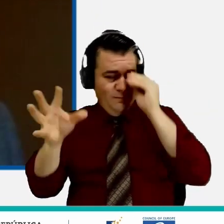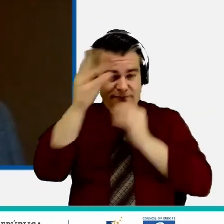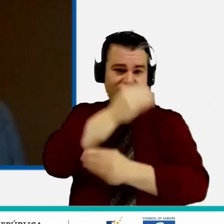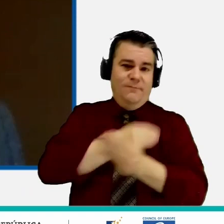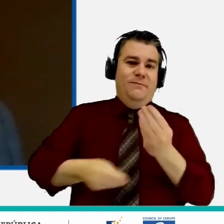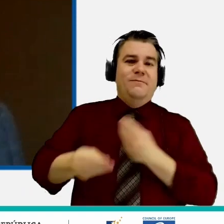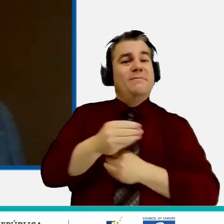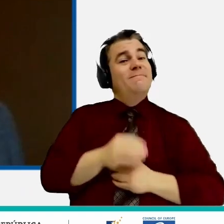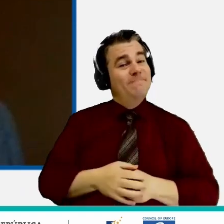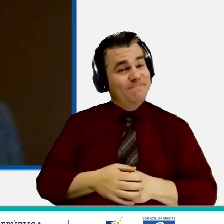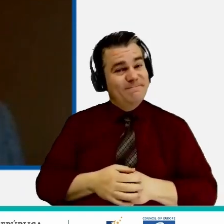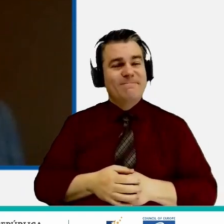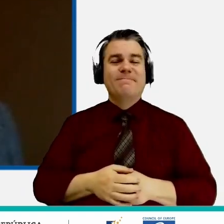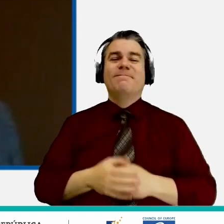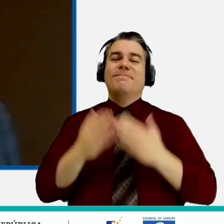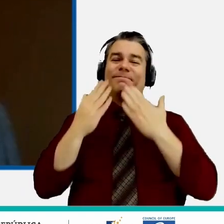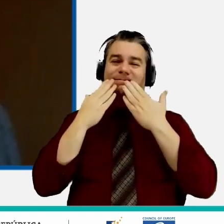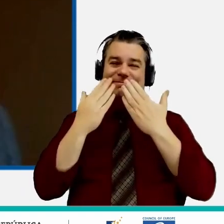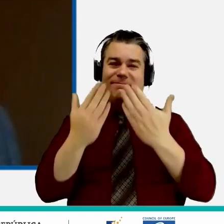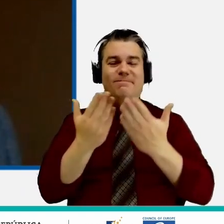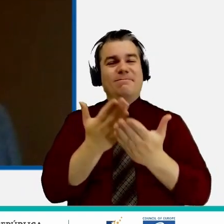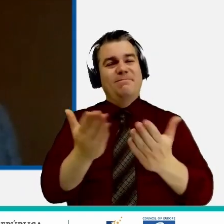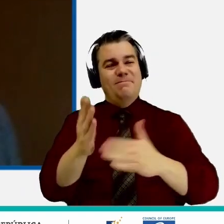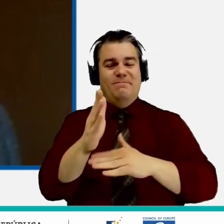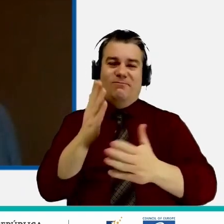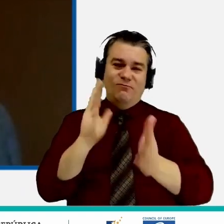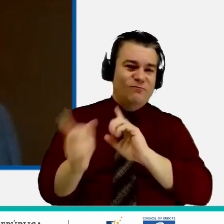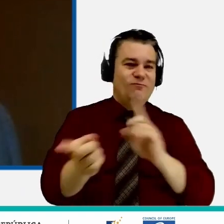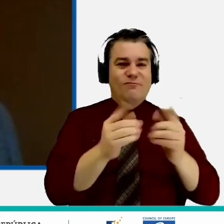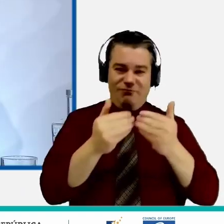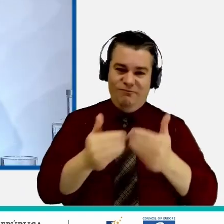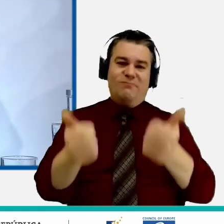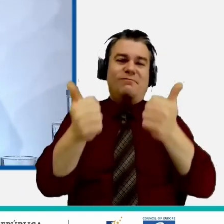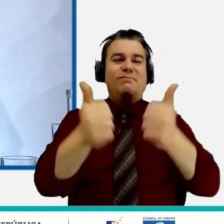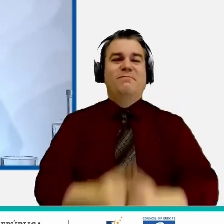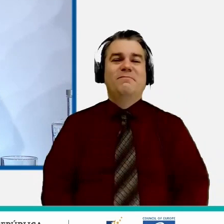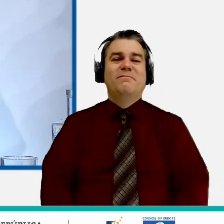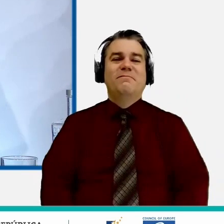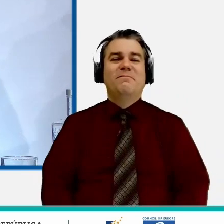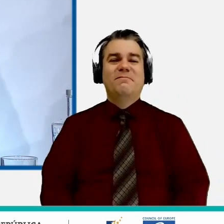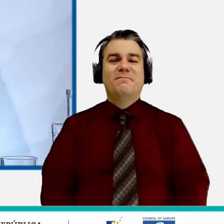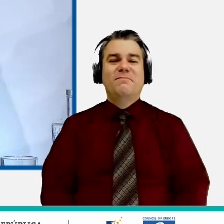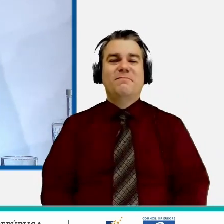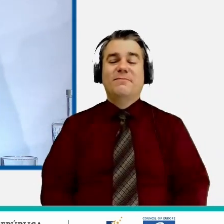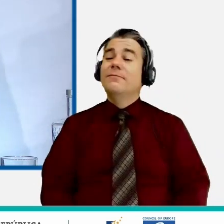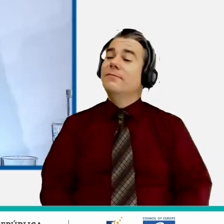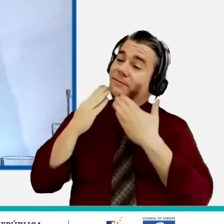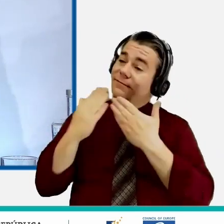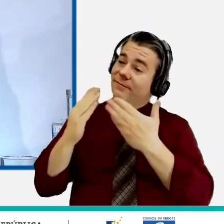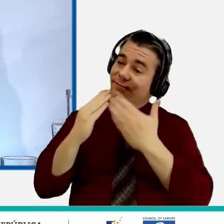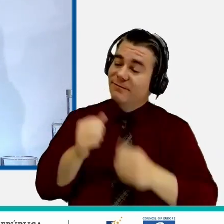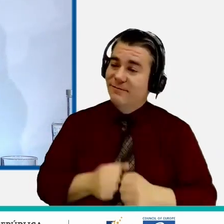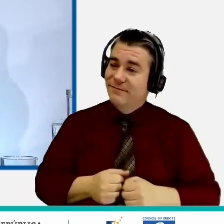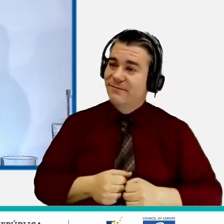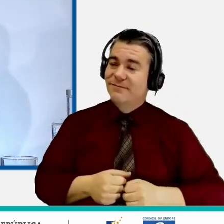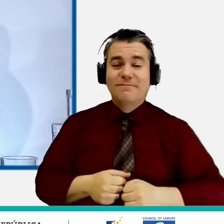I thank you, and I wish you a very fruitful discussion during the day. Thank you so much, Mr. Ivanovsky. Without